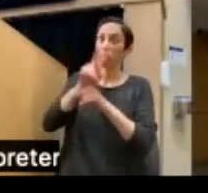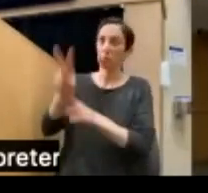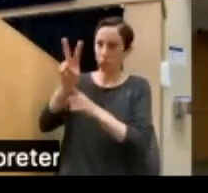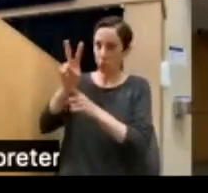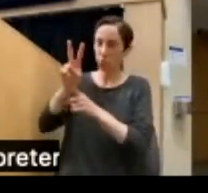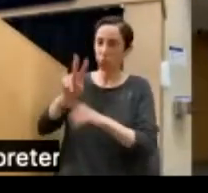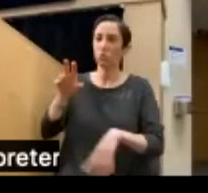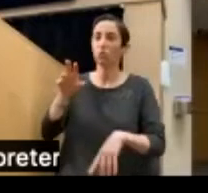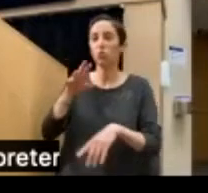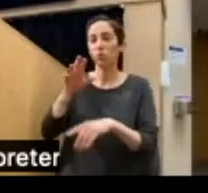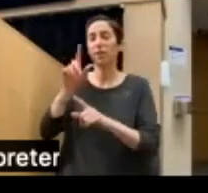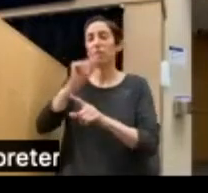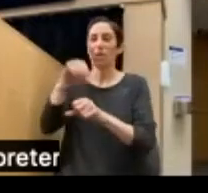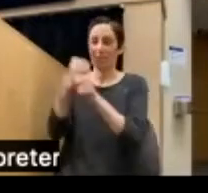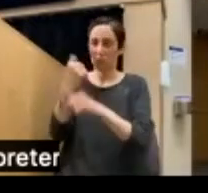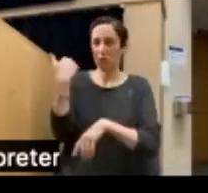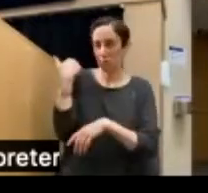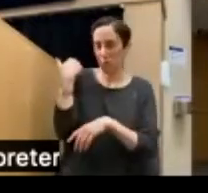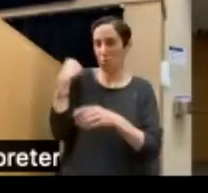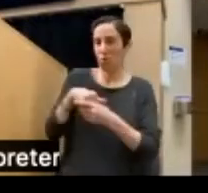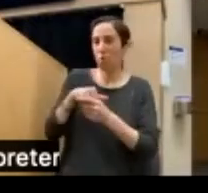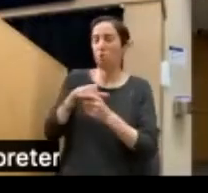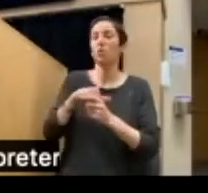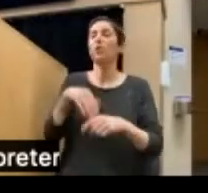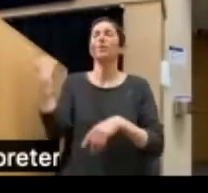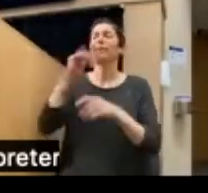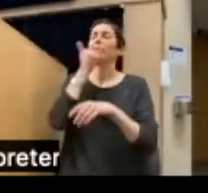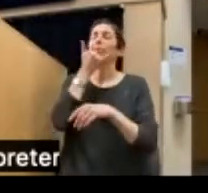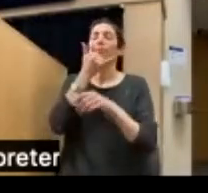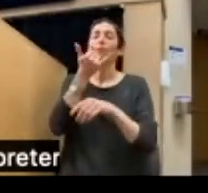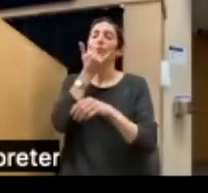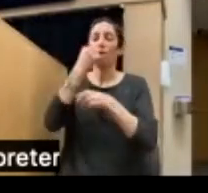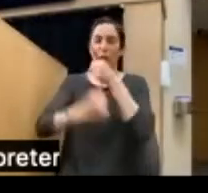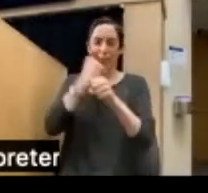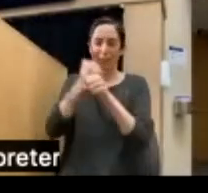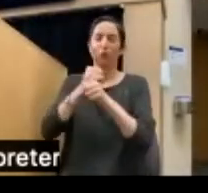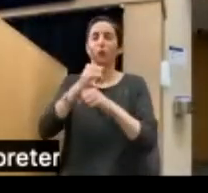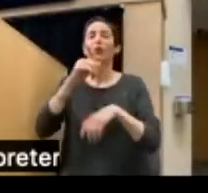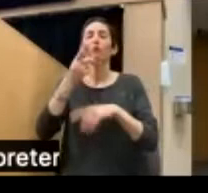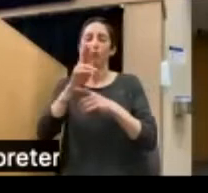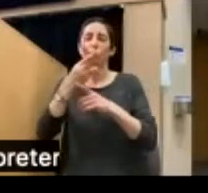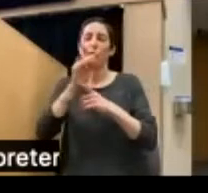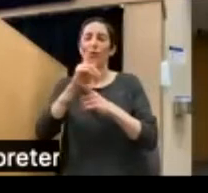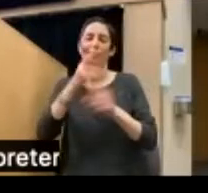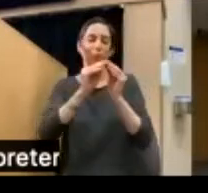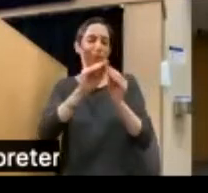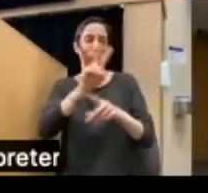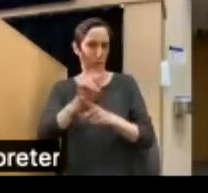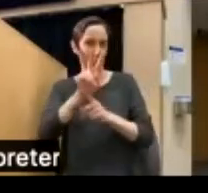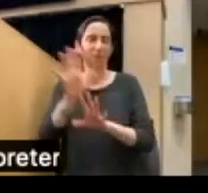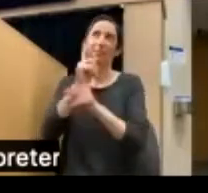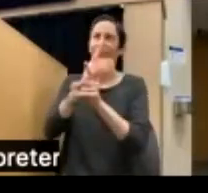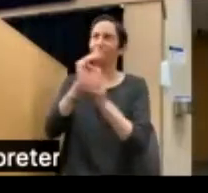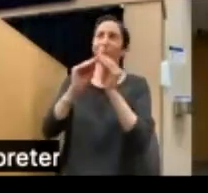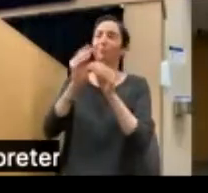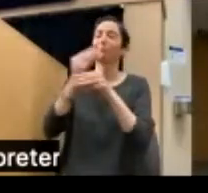Yeah, my math is wrong, 2002. She completed her psychiatry residency at Columbia University and